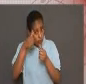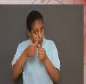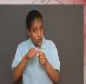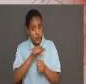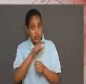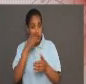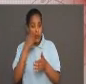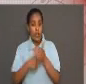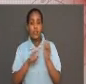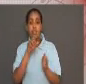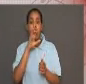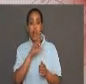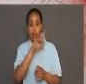were?